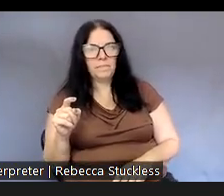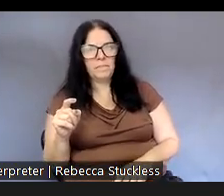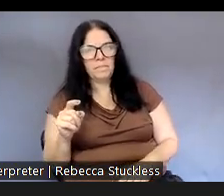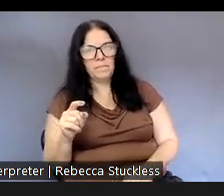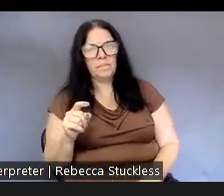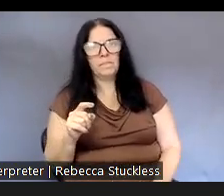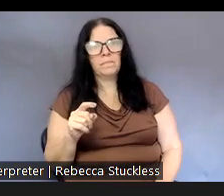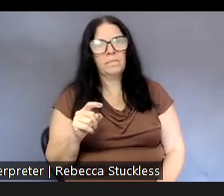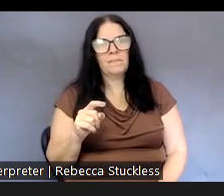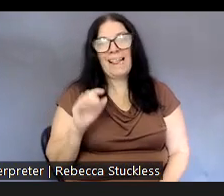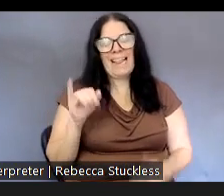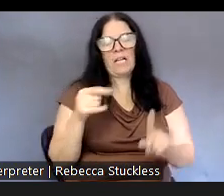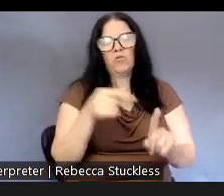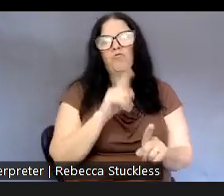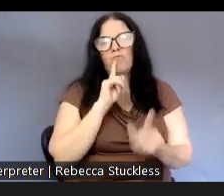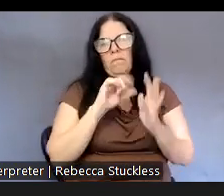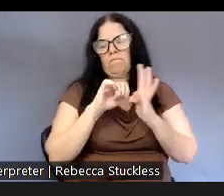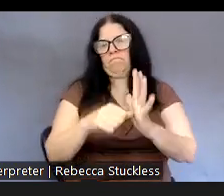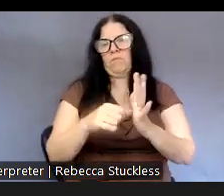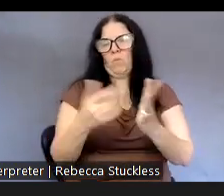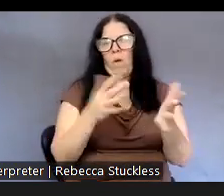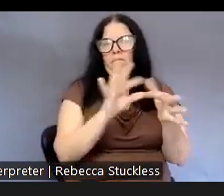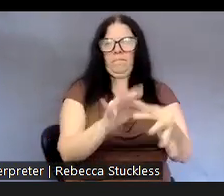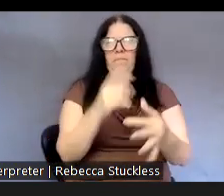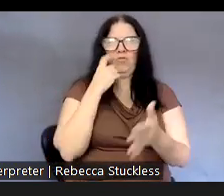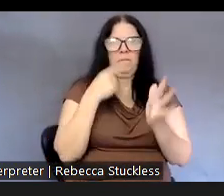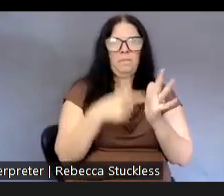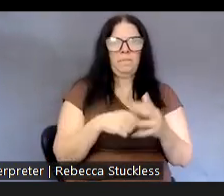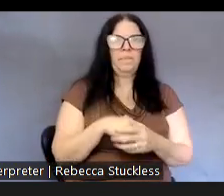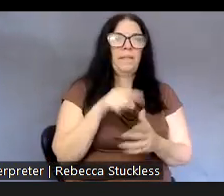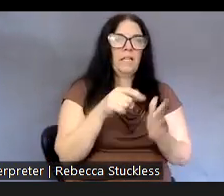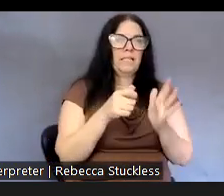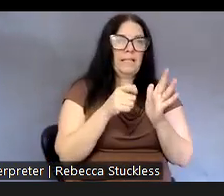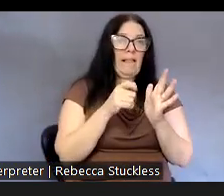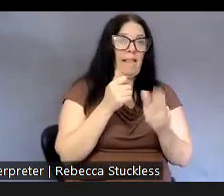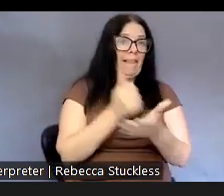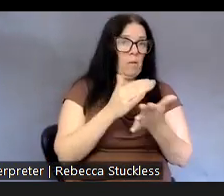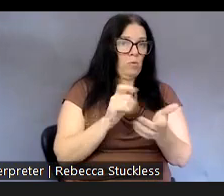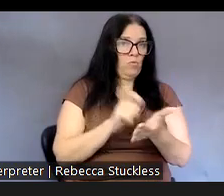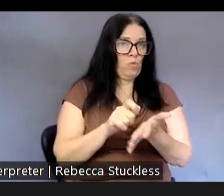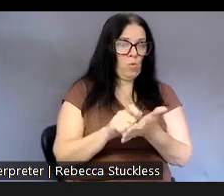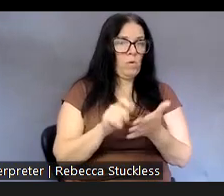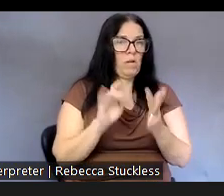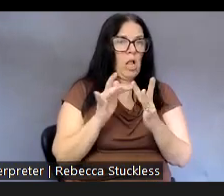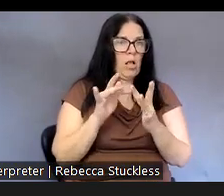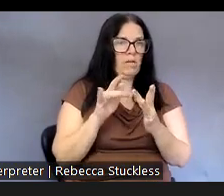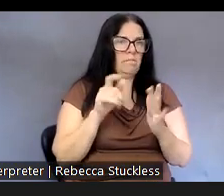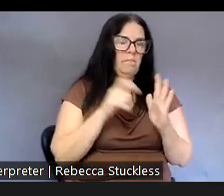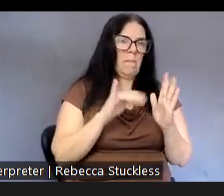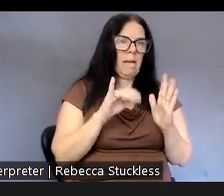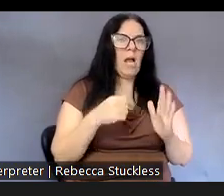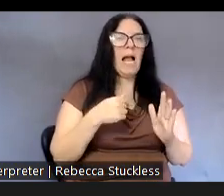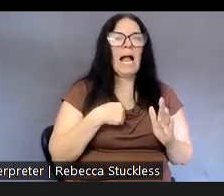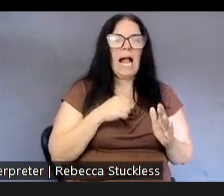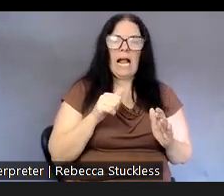exactly what was conveyed on the website. This therapist wrote in an online bio, "I am